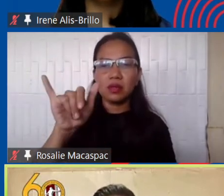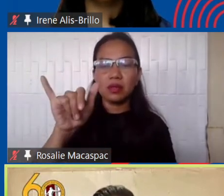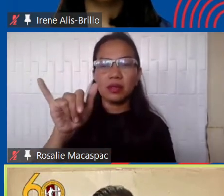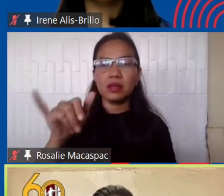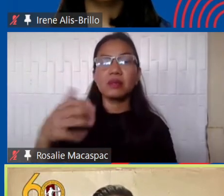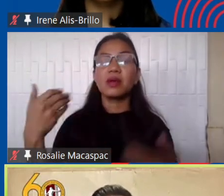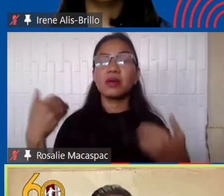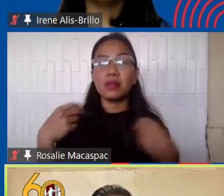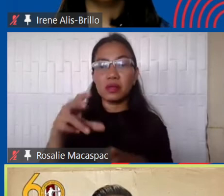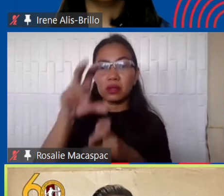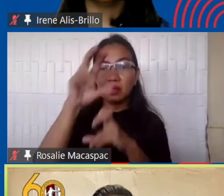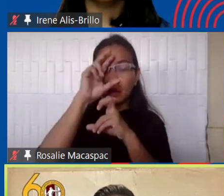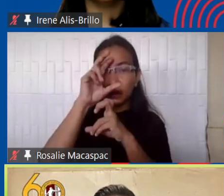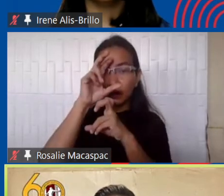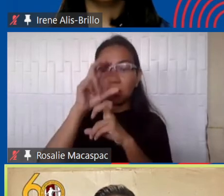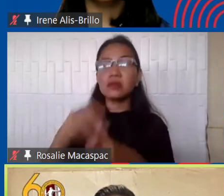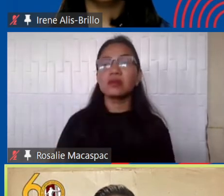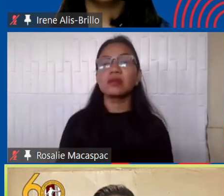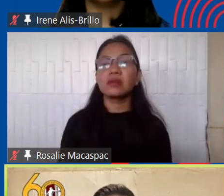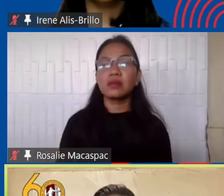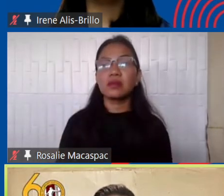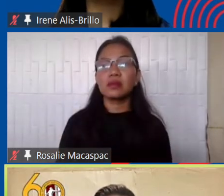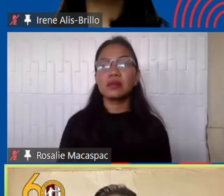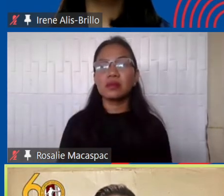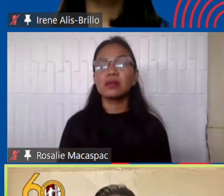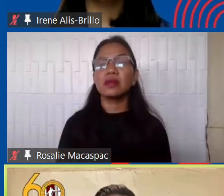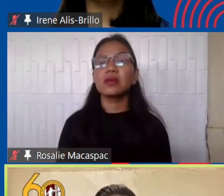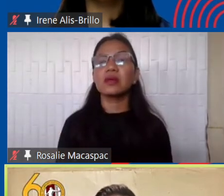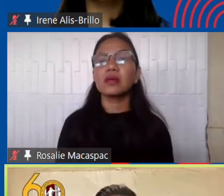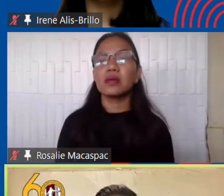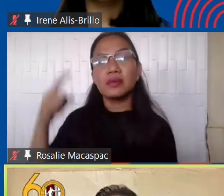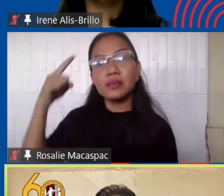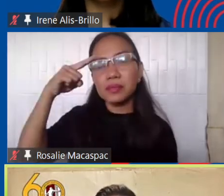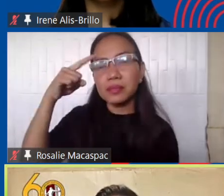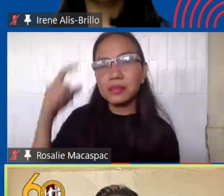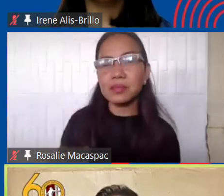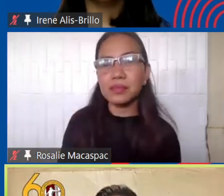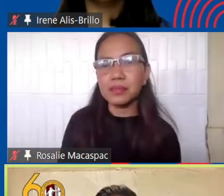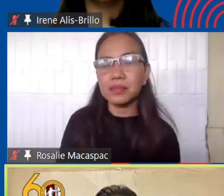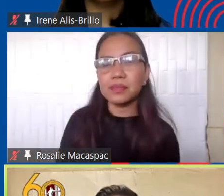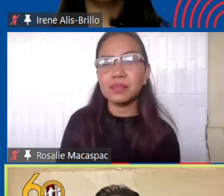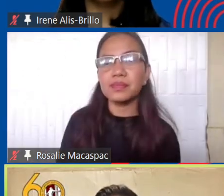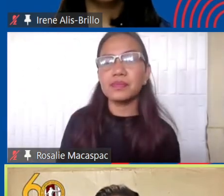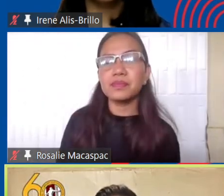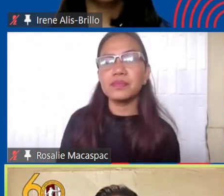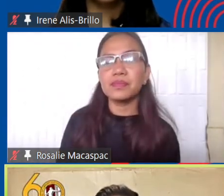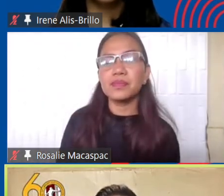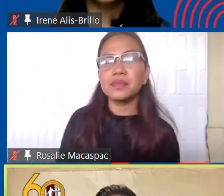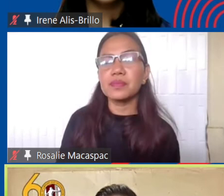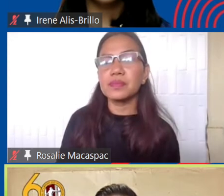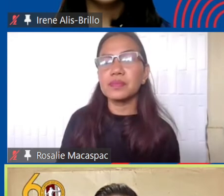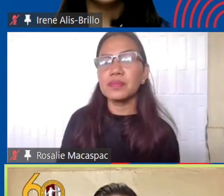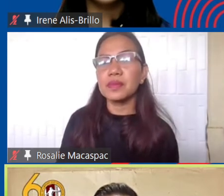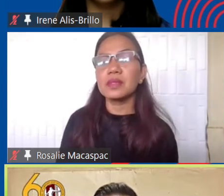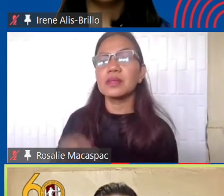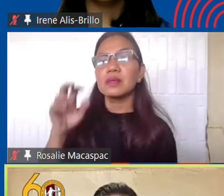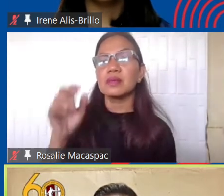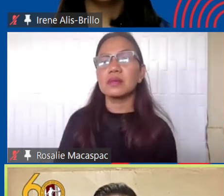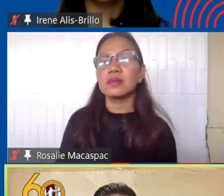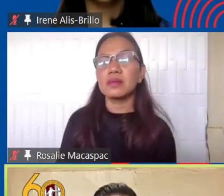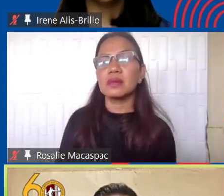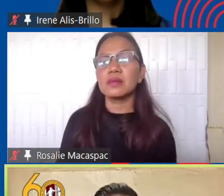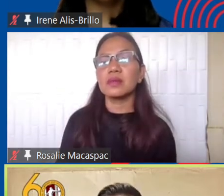for educational purposes. So I think that will give us more. It at least gives